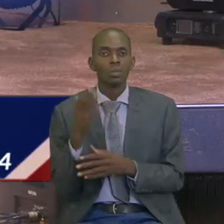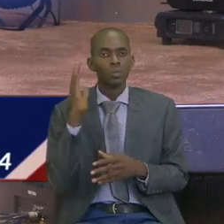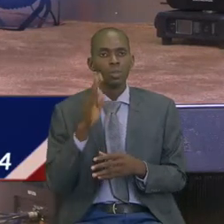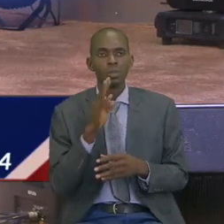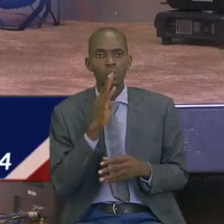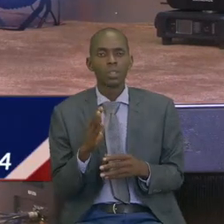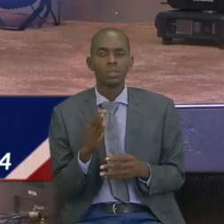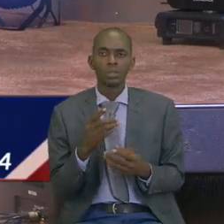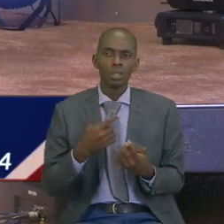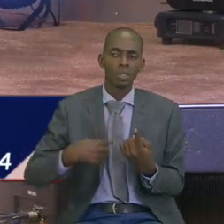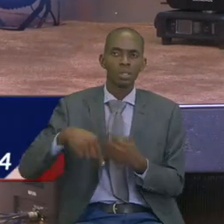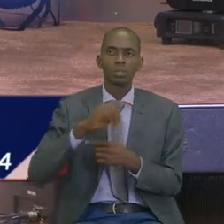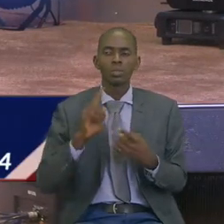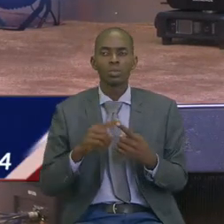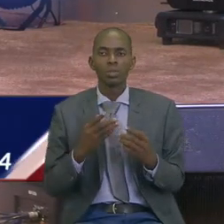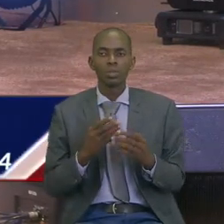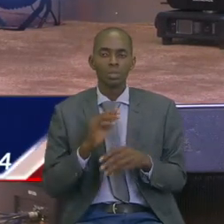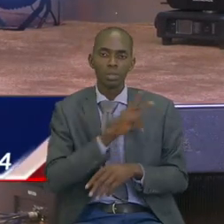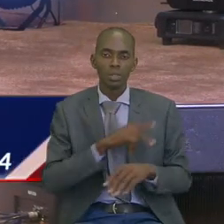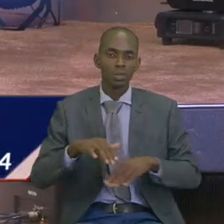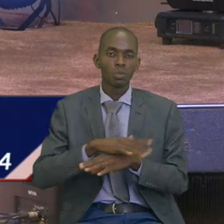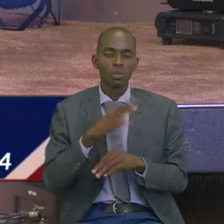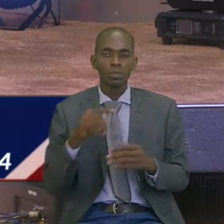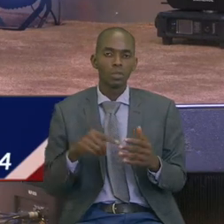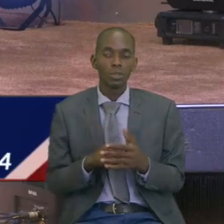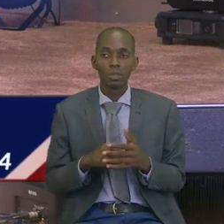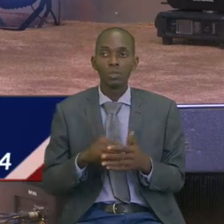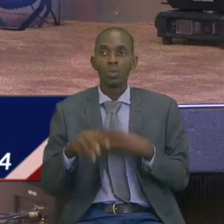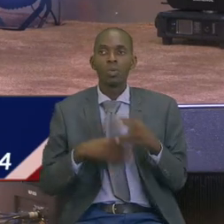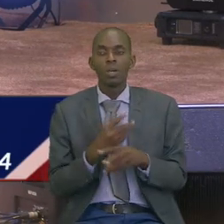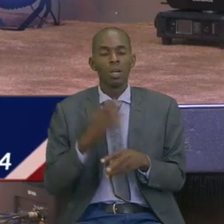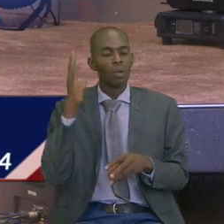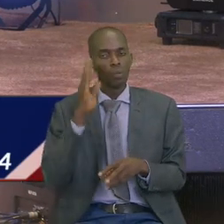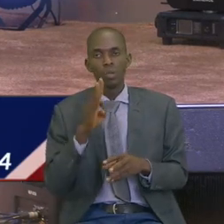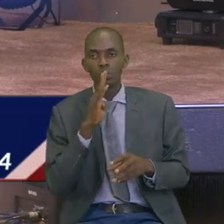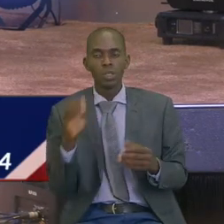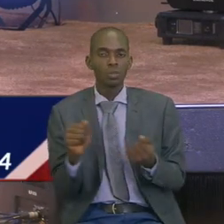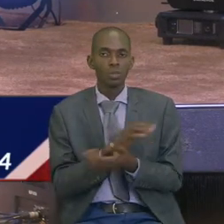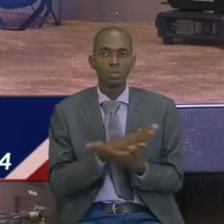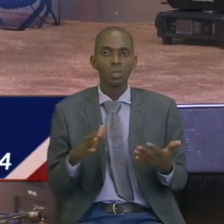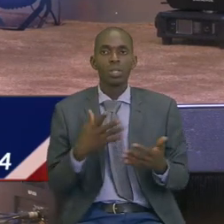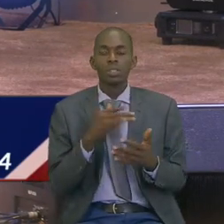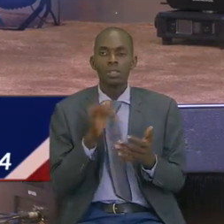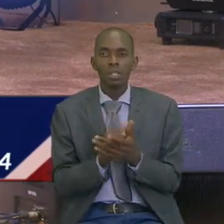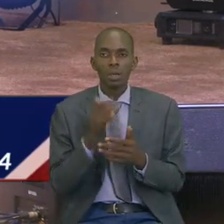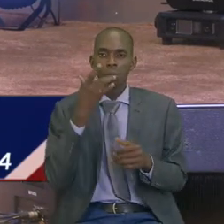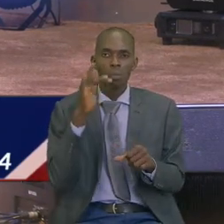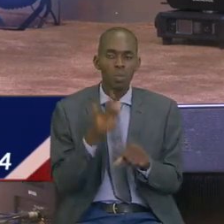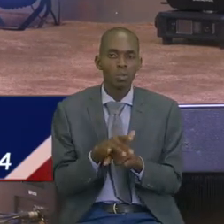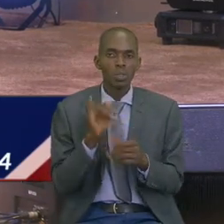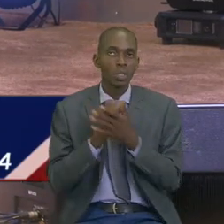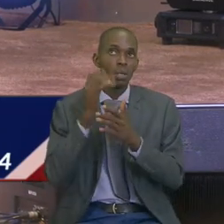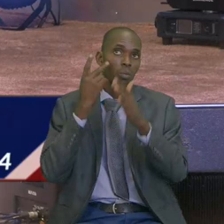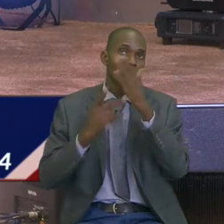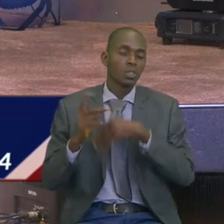this world, and everything will collapse and will be shattered and will be blown away. That promise and that prophecy, the Lord is